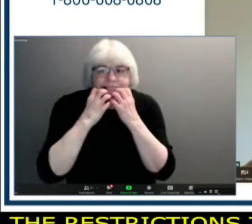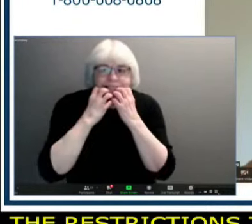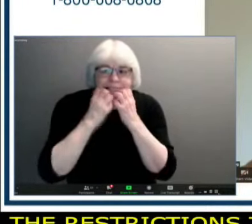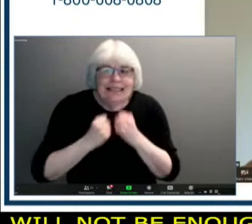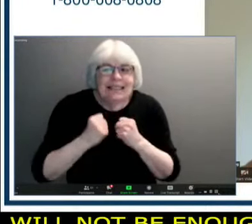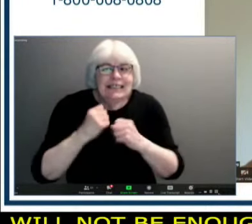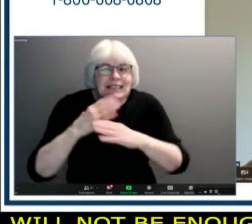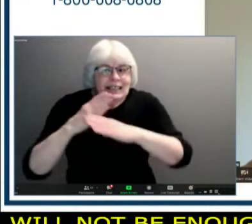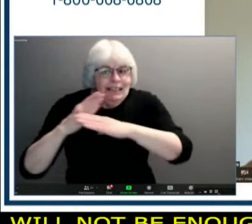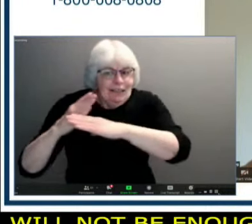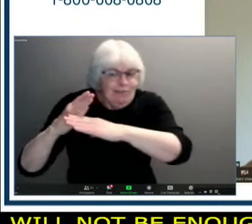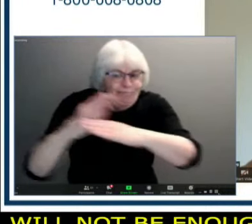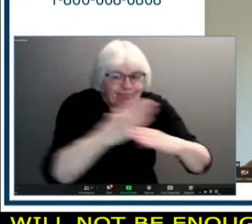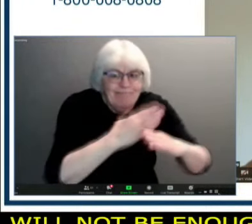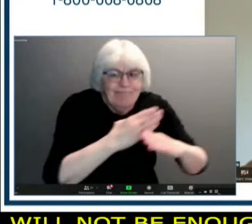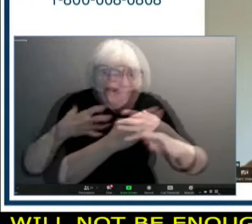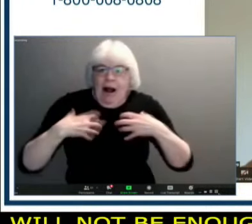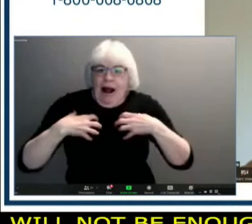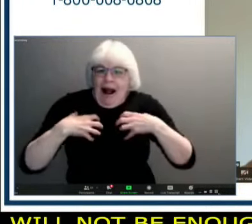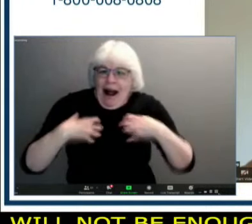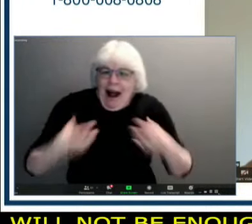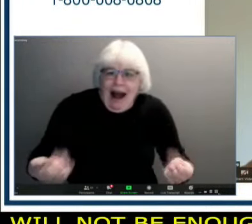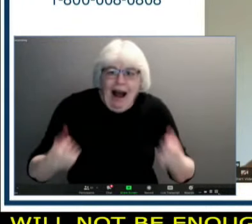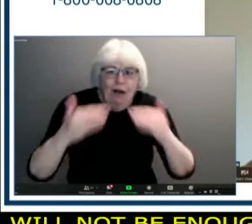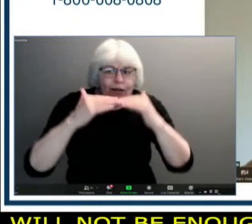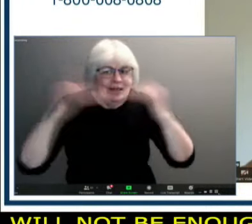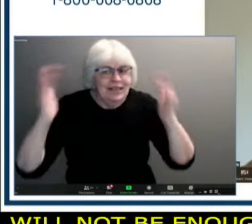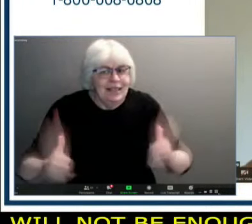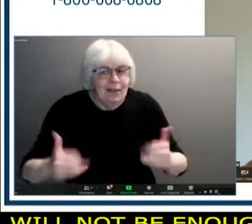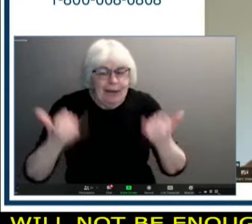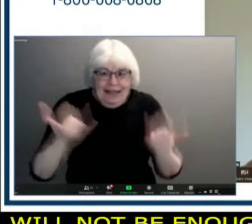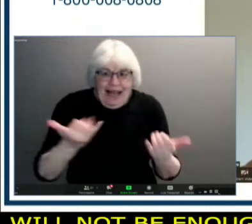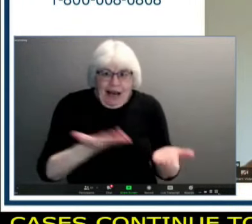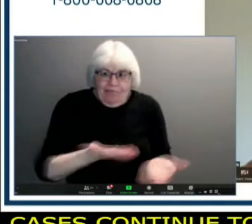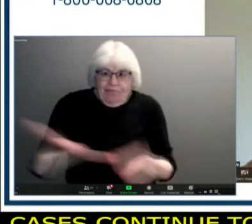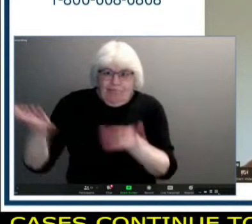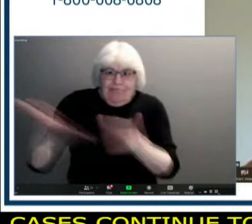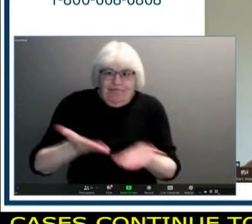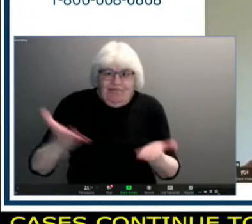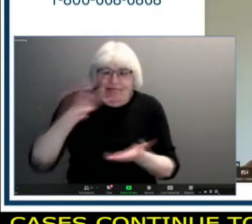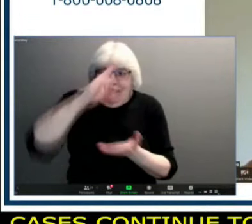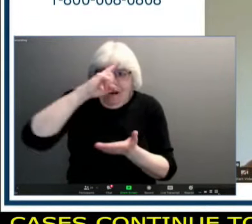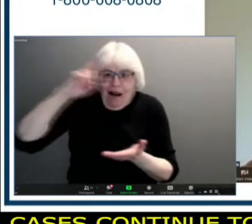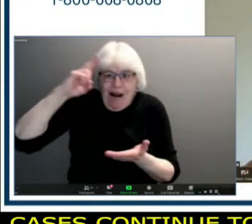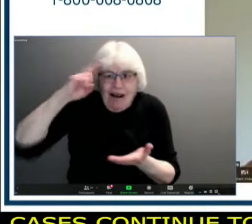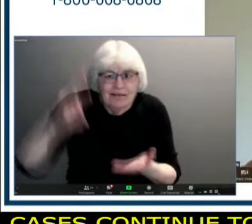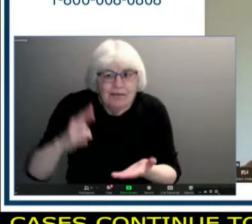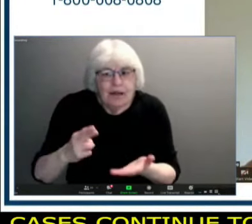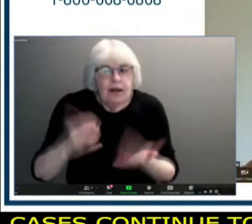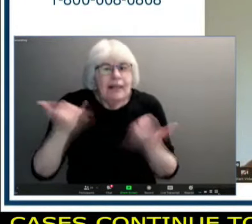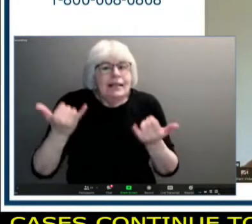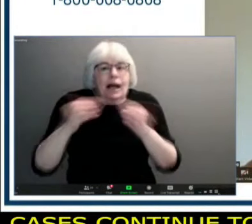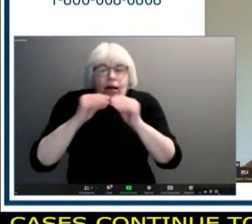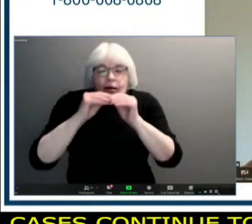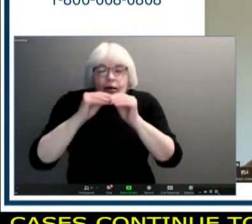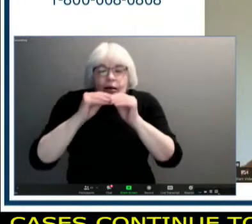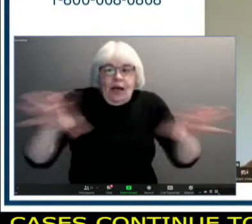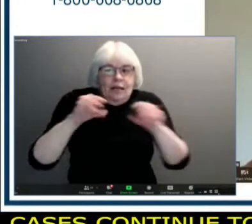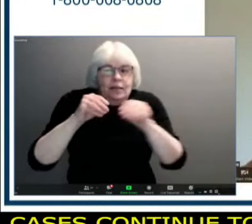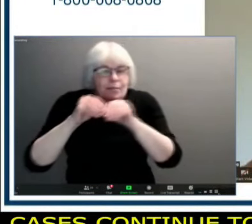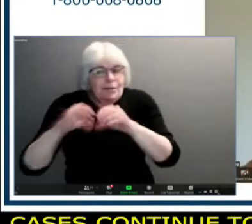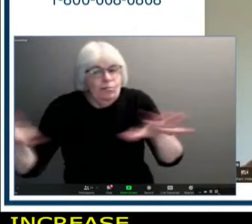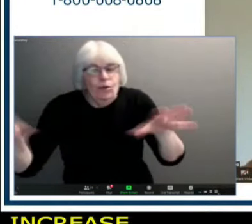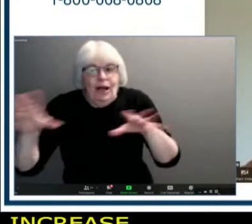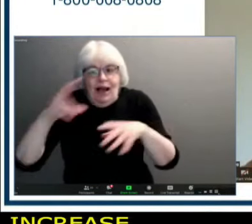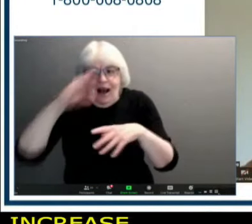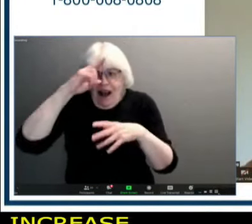rise. Hospitalizations are starting to increase. We now have outbreaks in 2 outbreaks in hospitals and several in long-term care